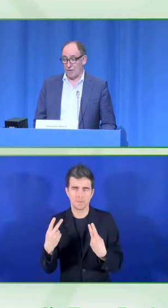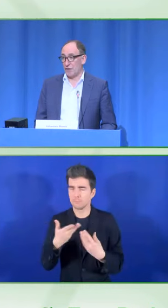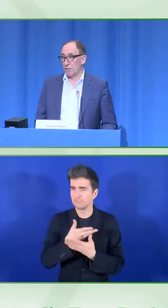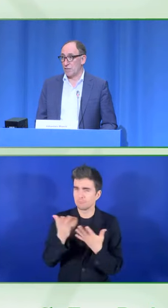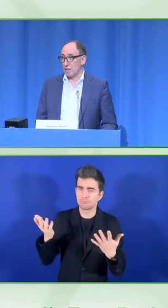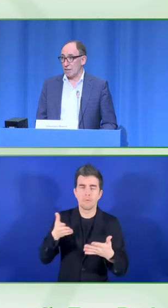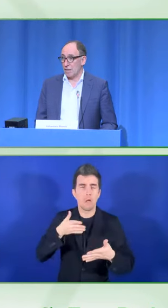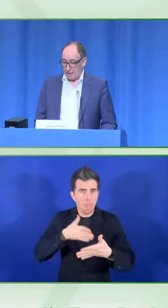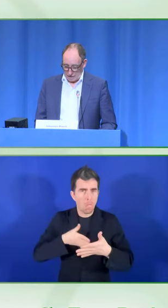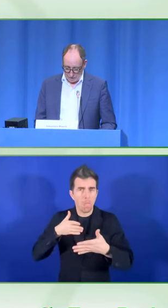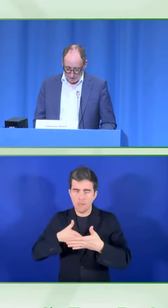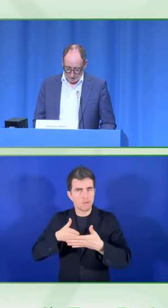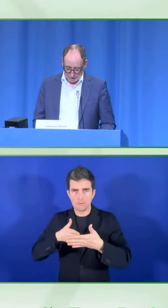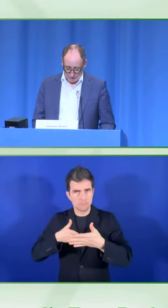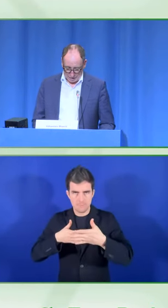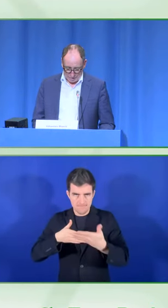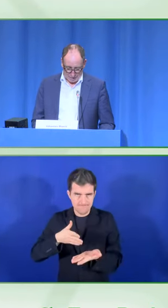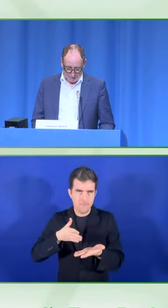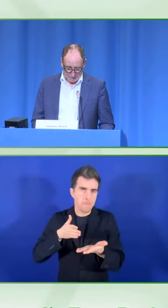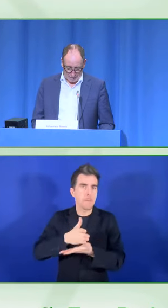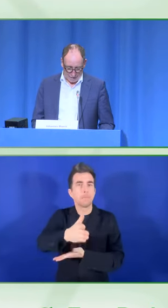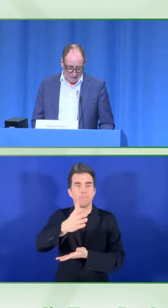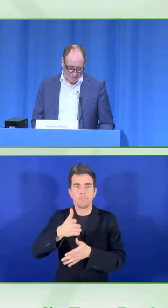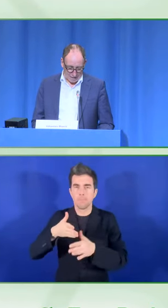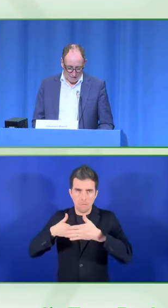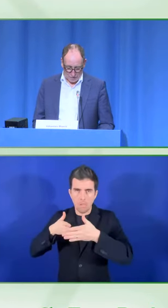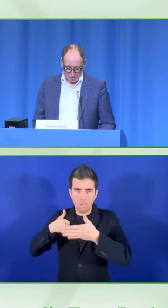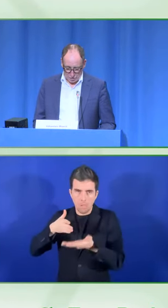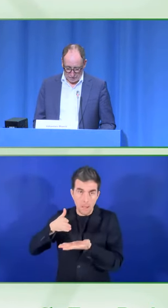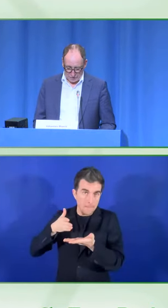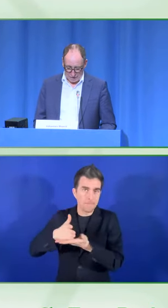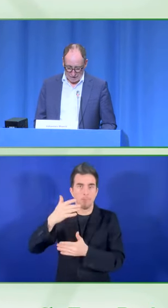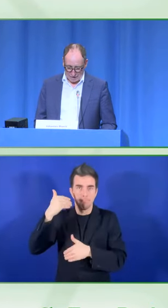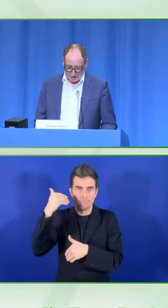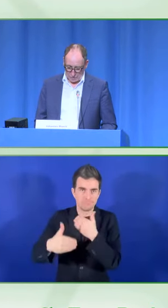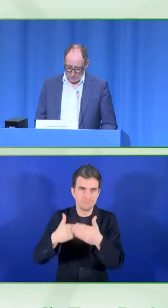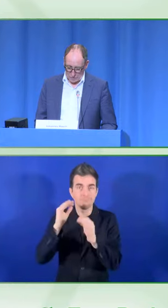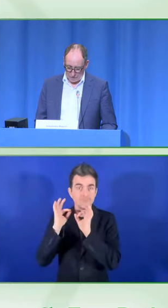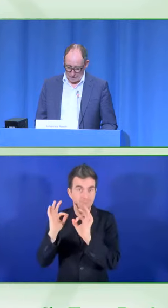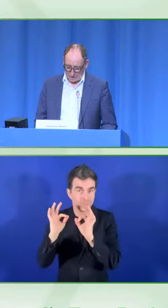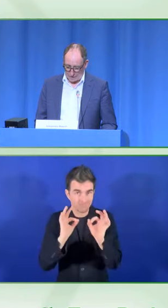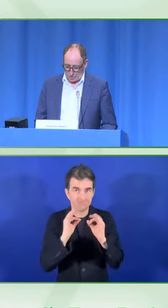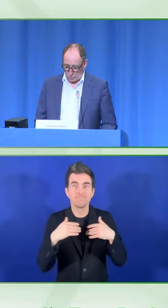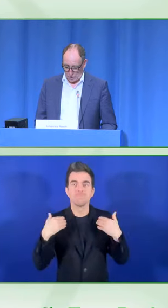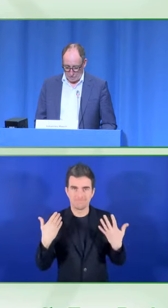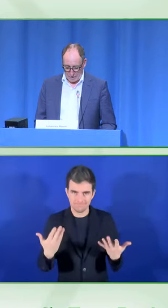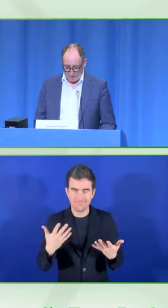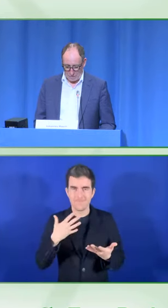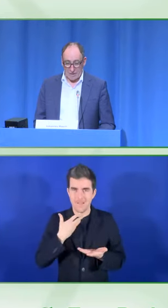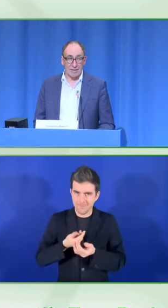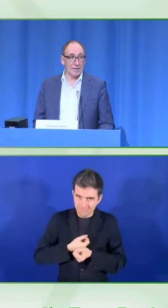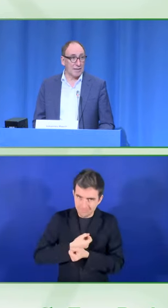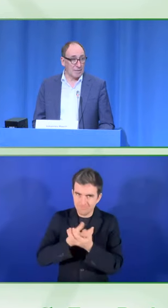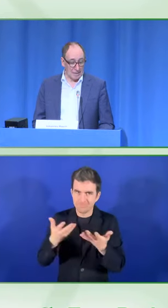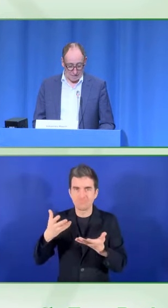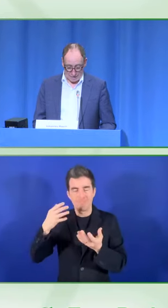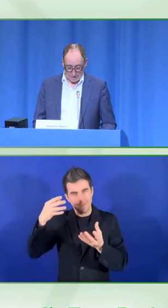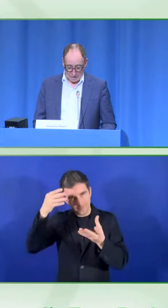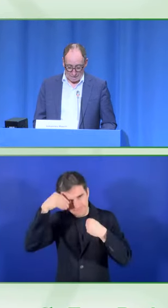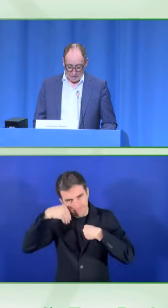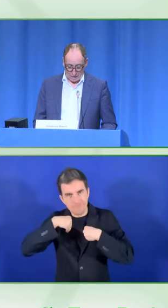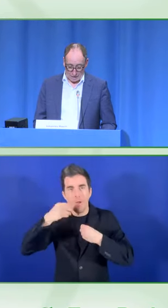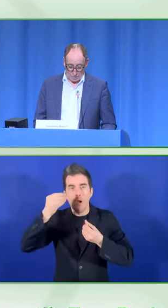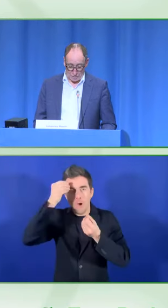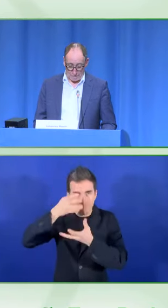and unfolds individual capabilities. As Minister of Social Affairs in Austria, the inclusion of people with